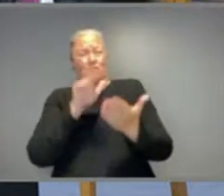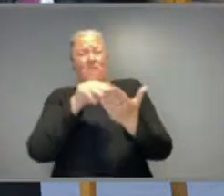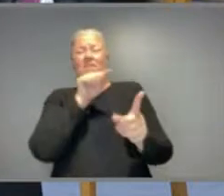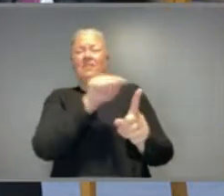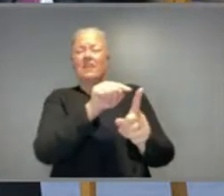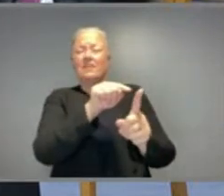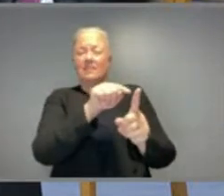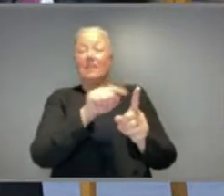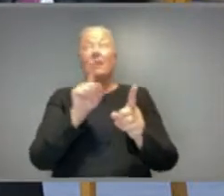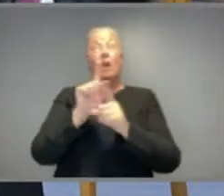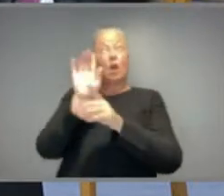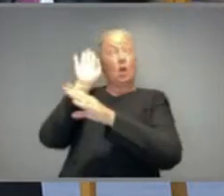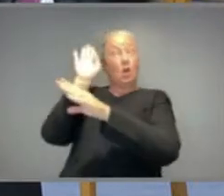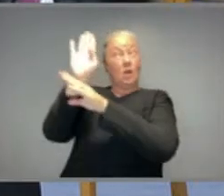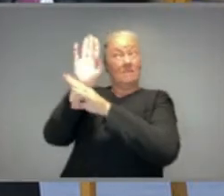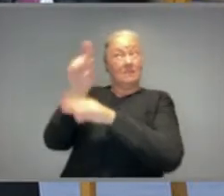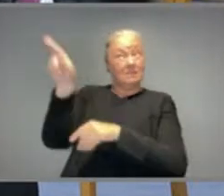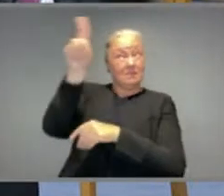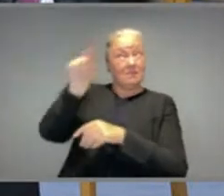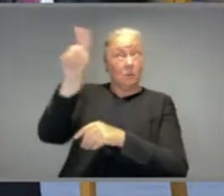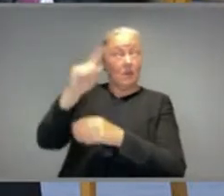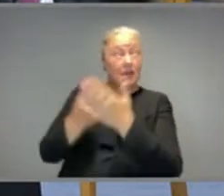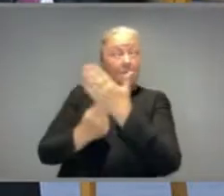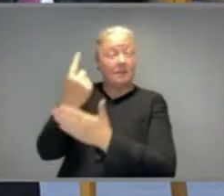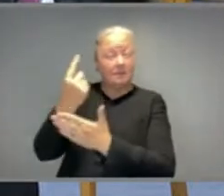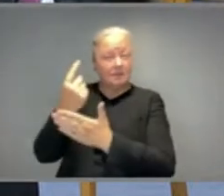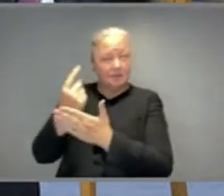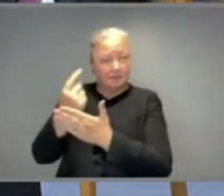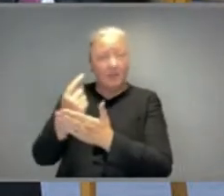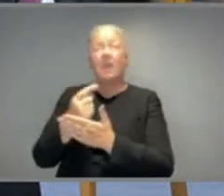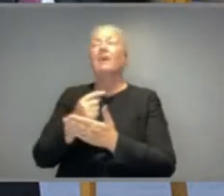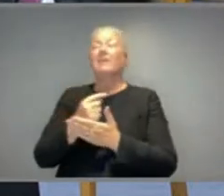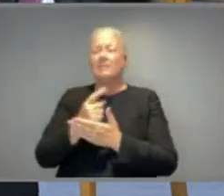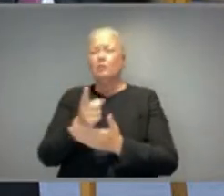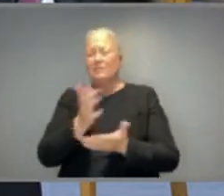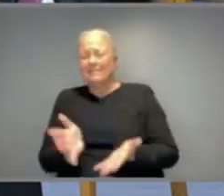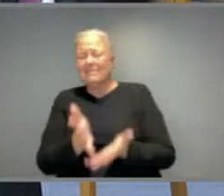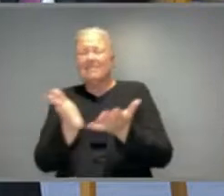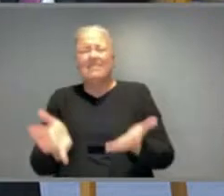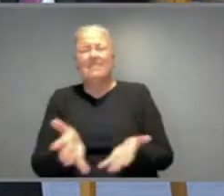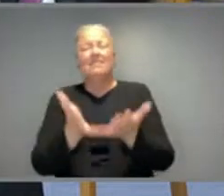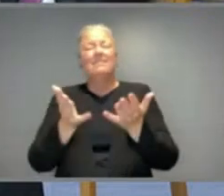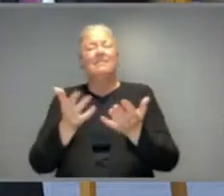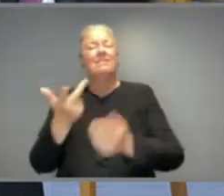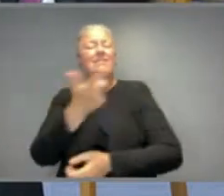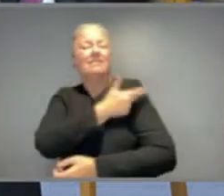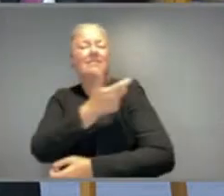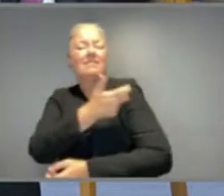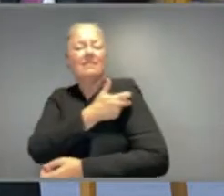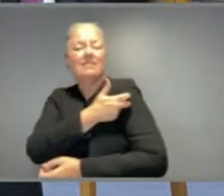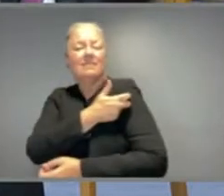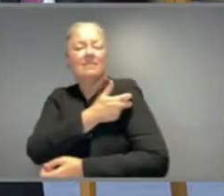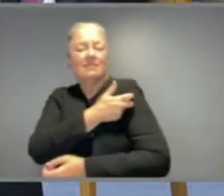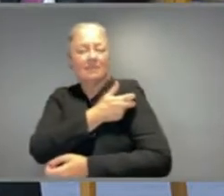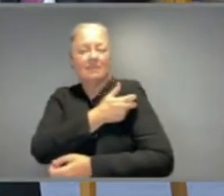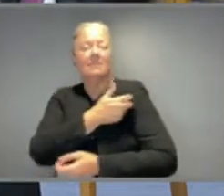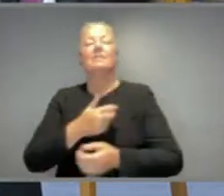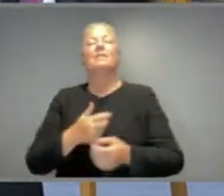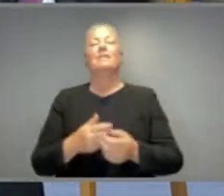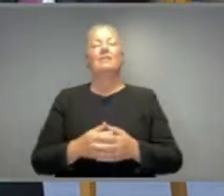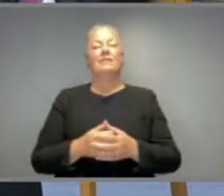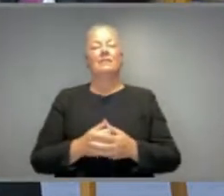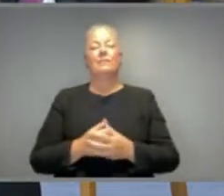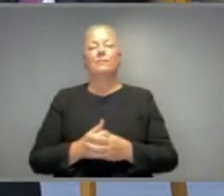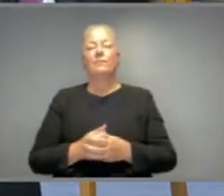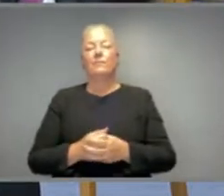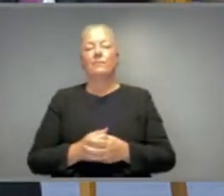overseas to encourage people to get vaccinated, like the French model of the digital pass or the health pass, where